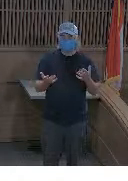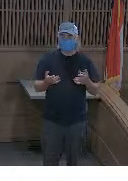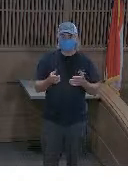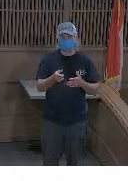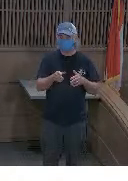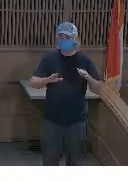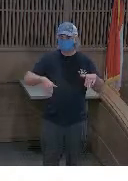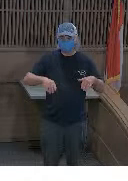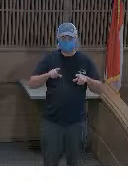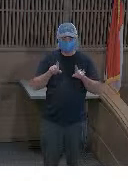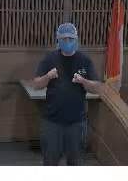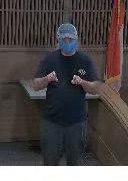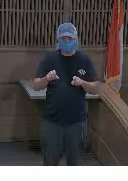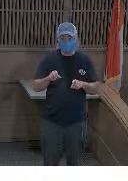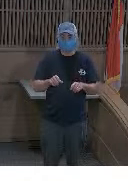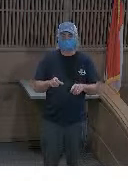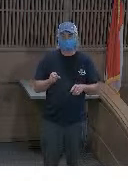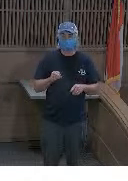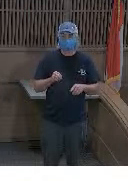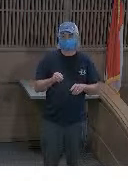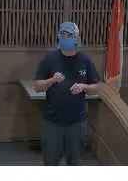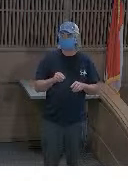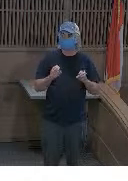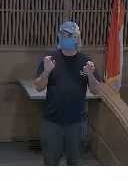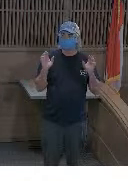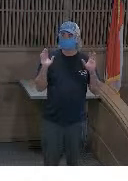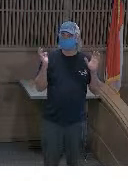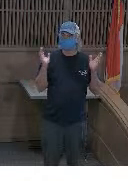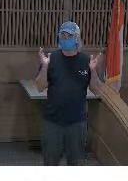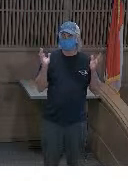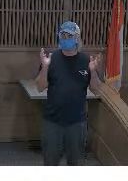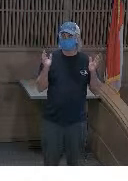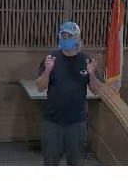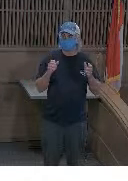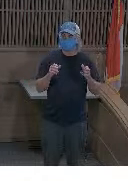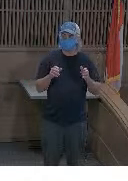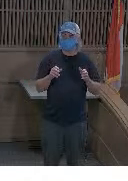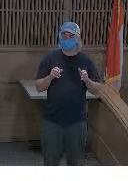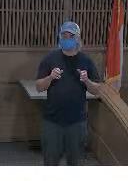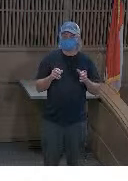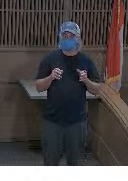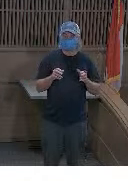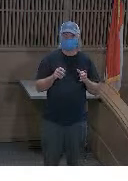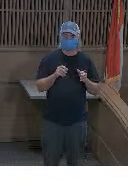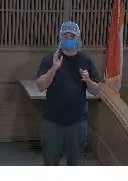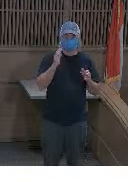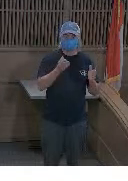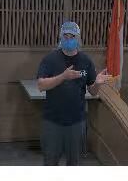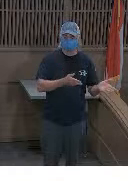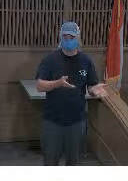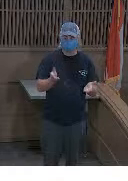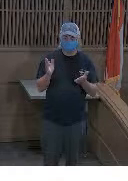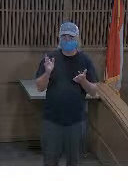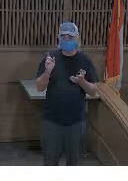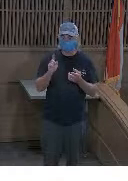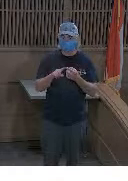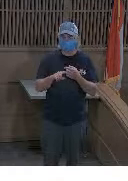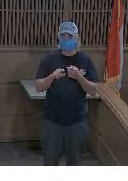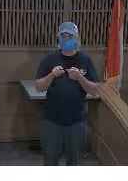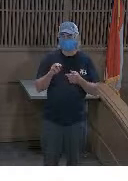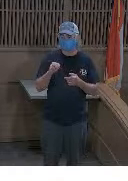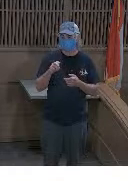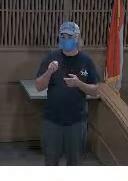tested, what we would do, we have EMS to transport it to the morgue, and we have Department of Public Health